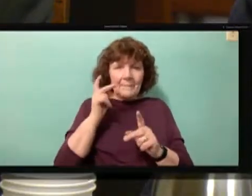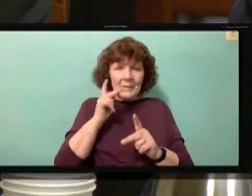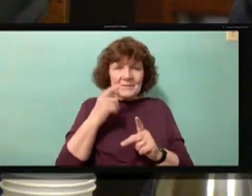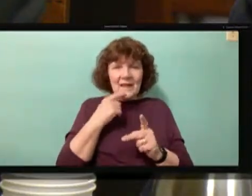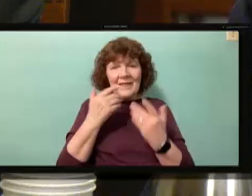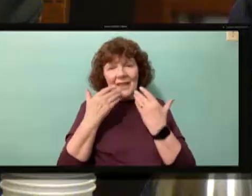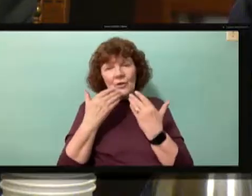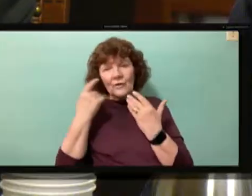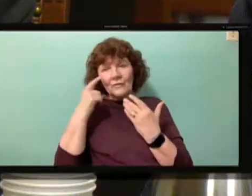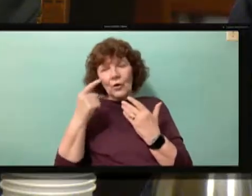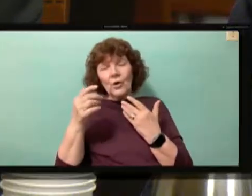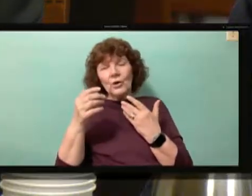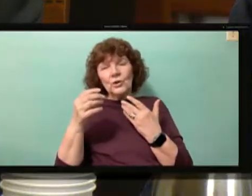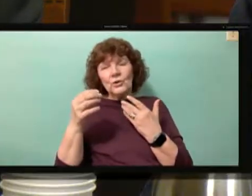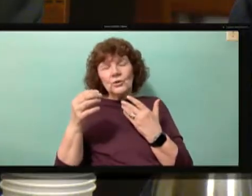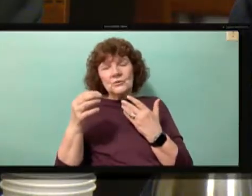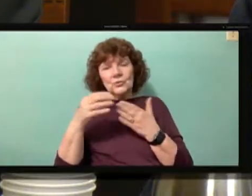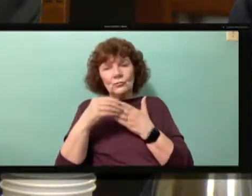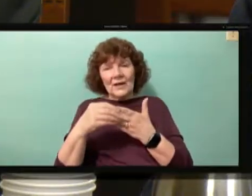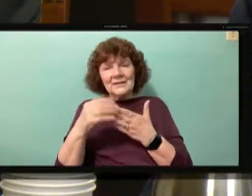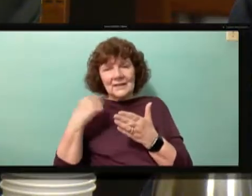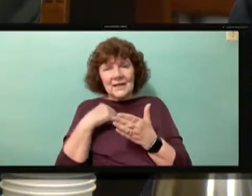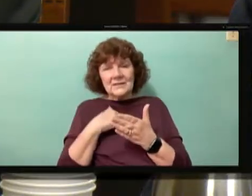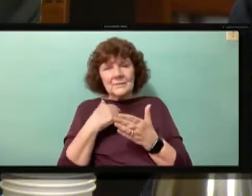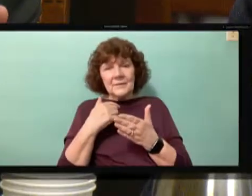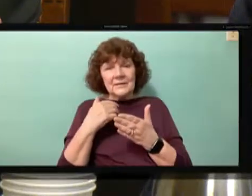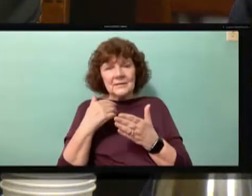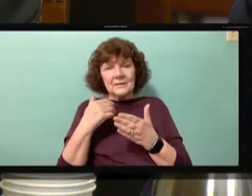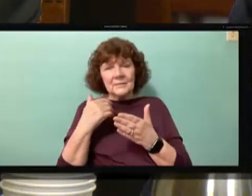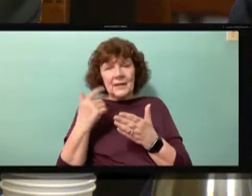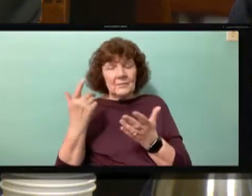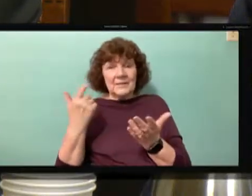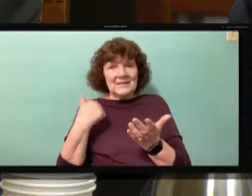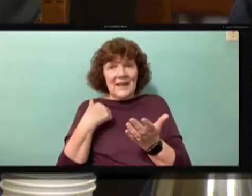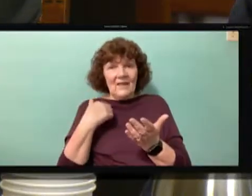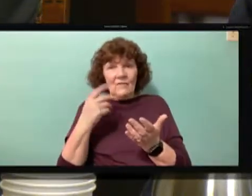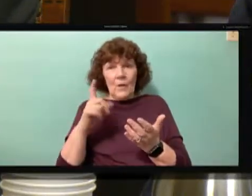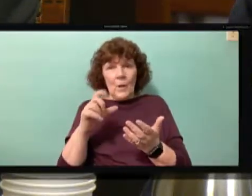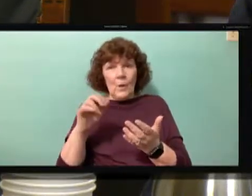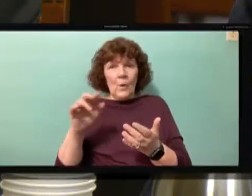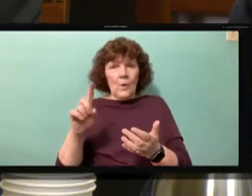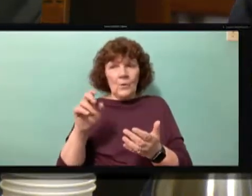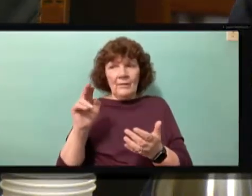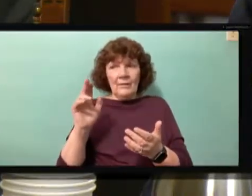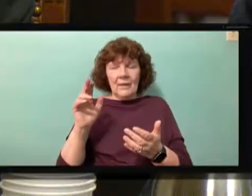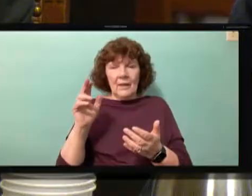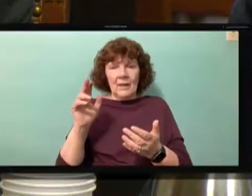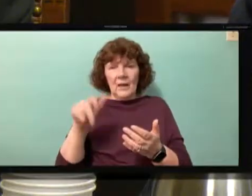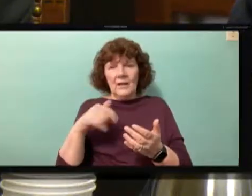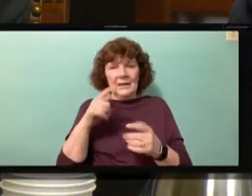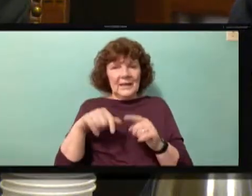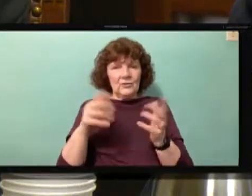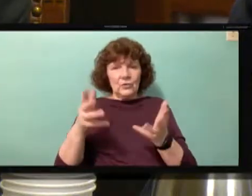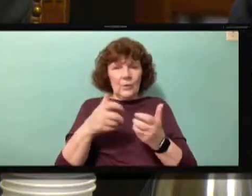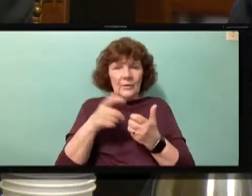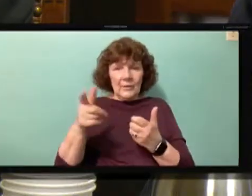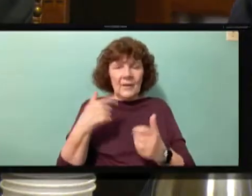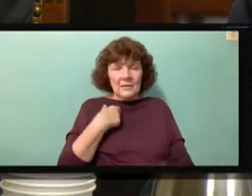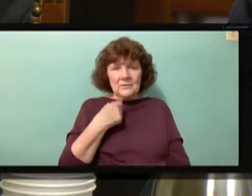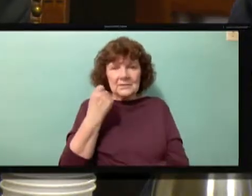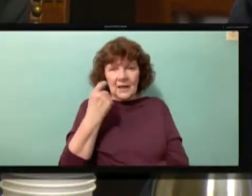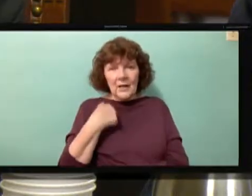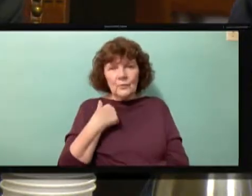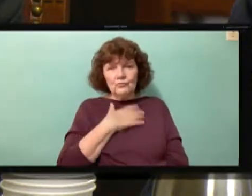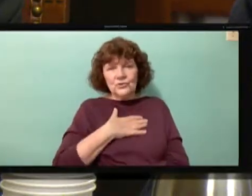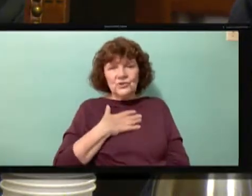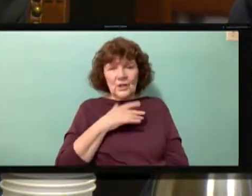us, because I have a vote on that, we can't even talk to them about it. So, and I understand that, and I appreciate you kind of